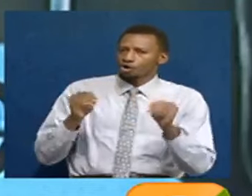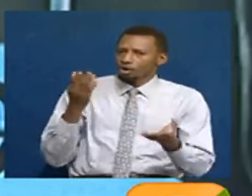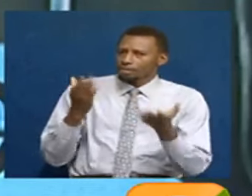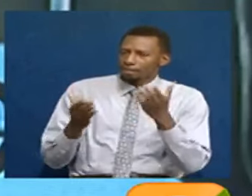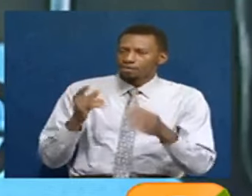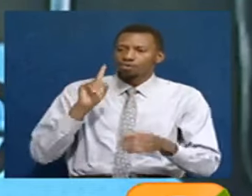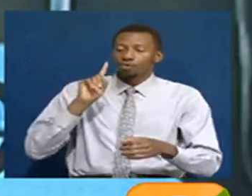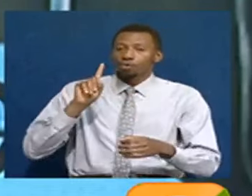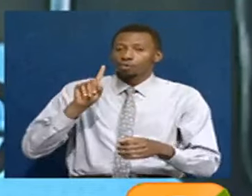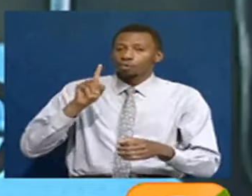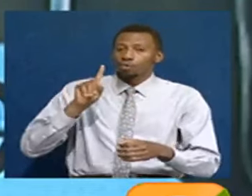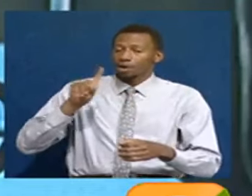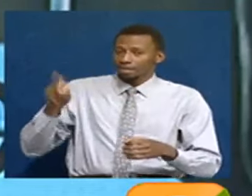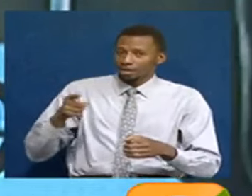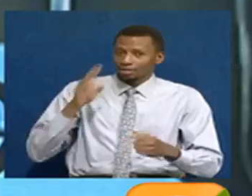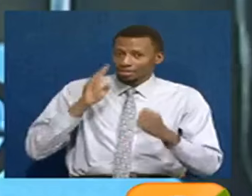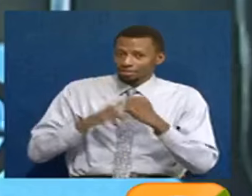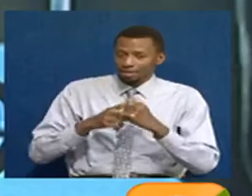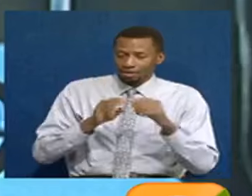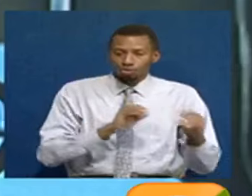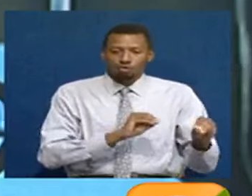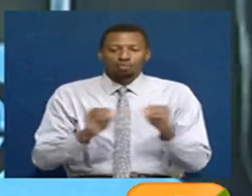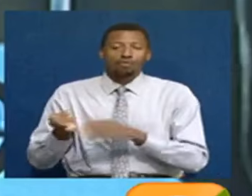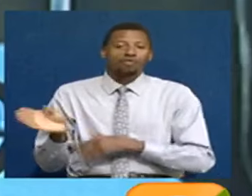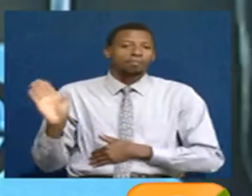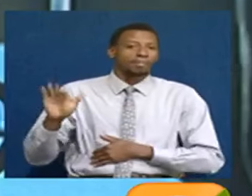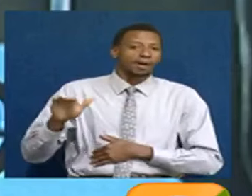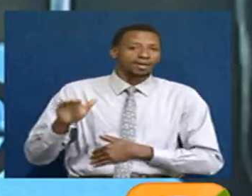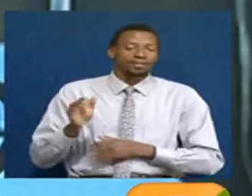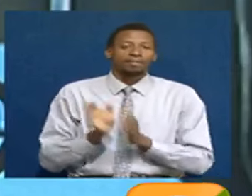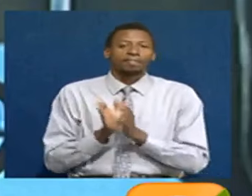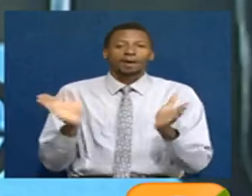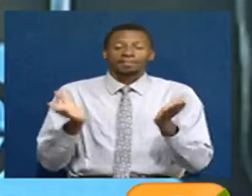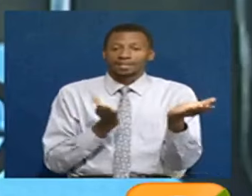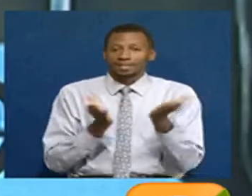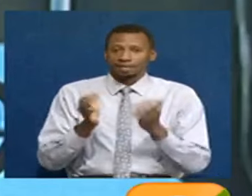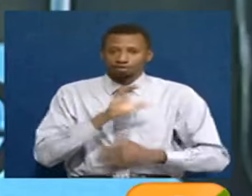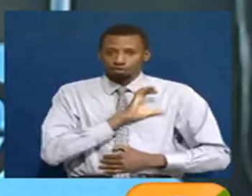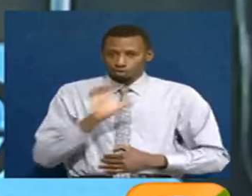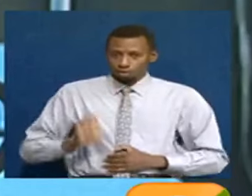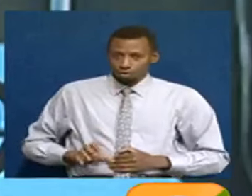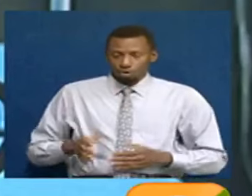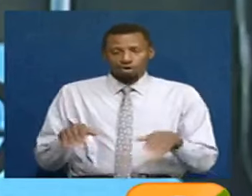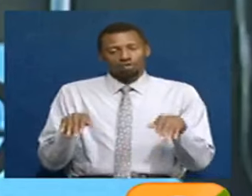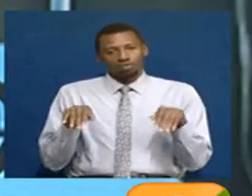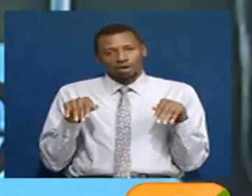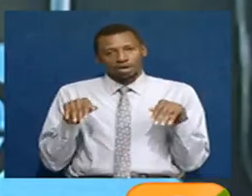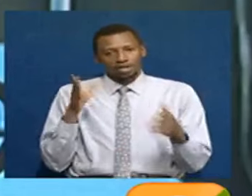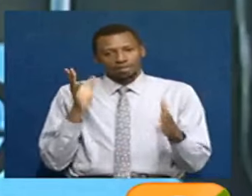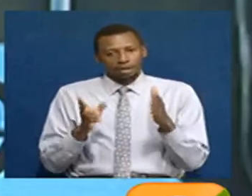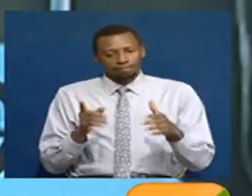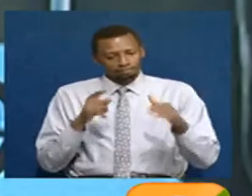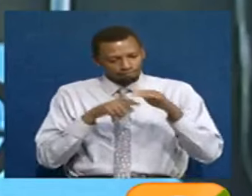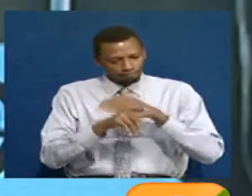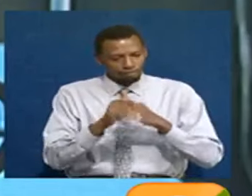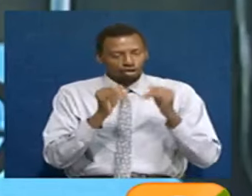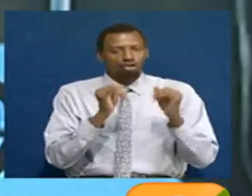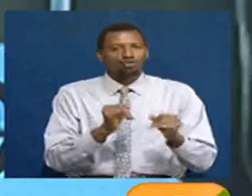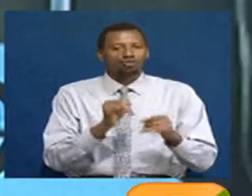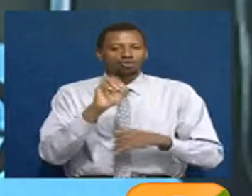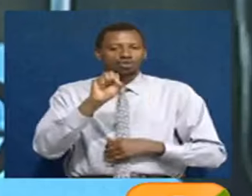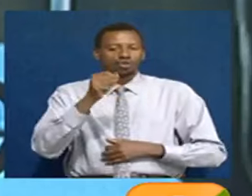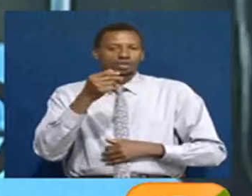have been moved back to the Public Service Commission, awaiting either absorption into SHA, redeployment to other